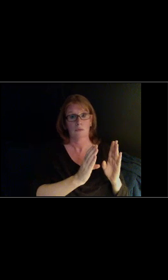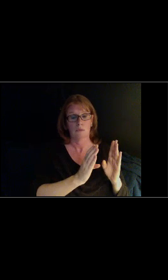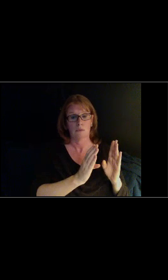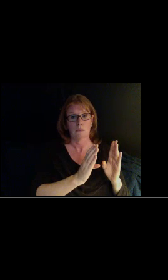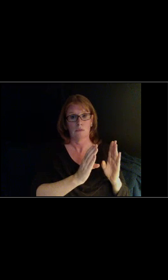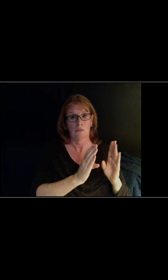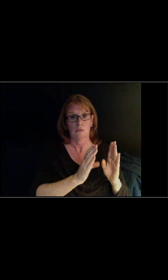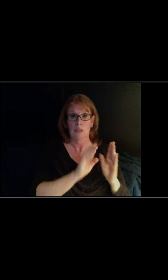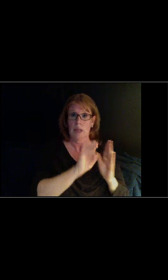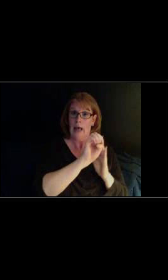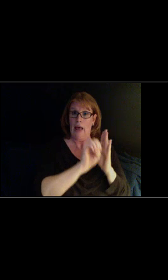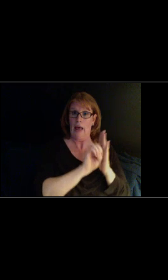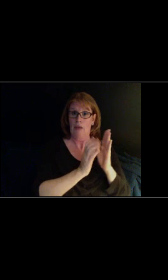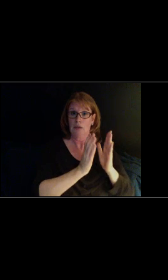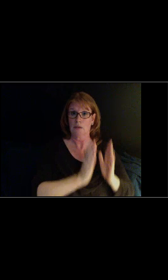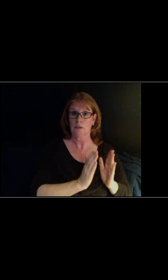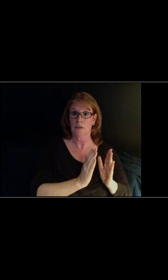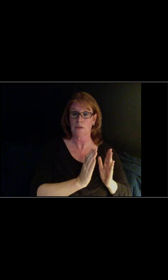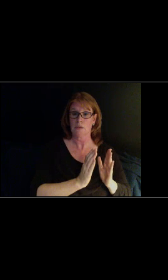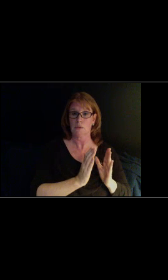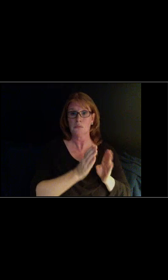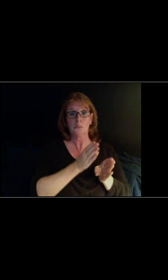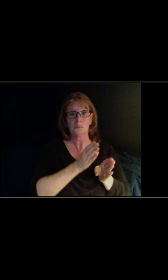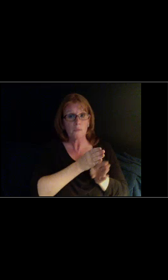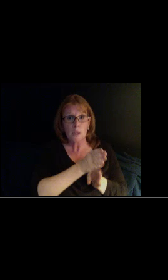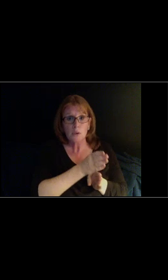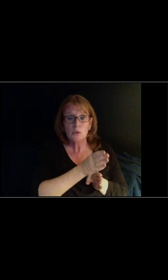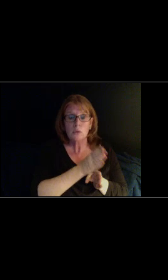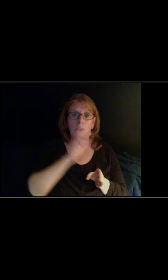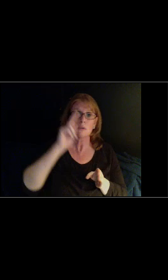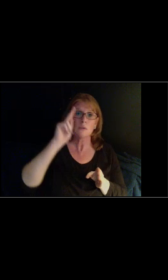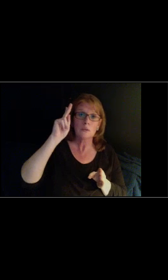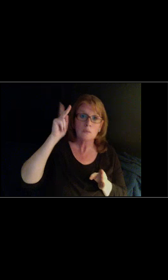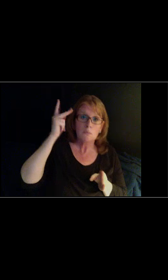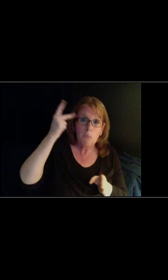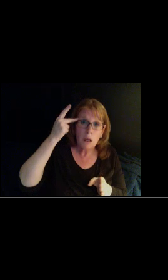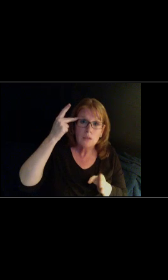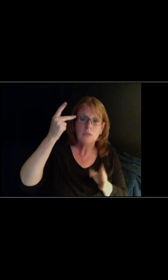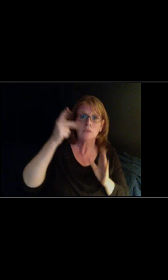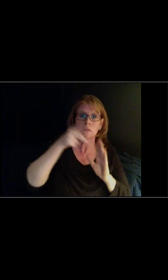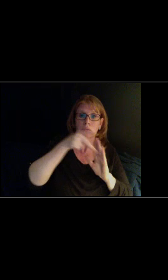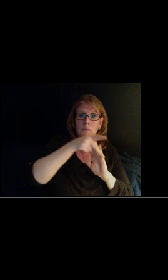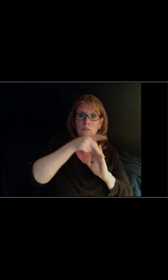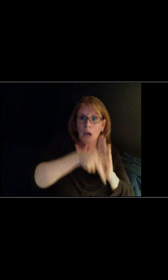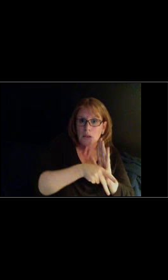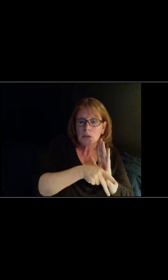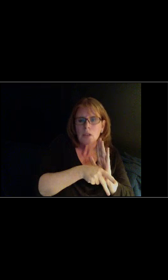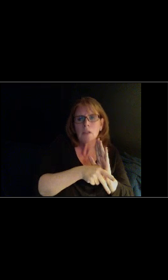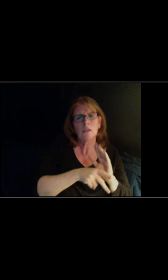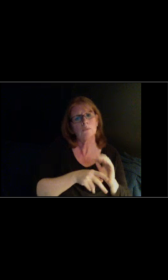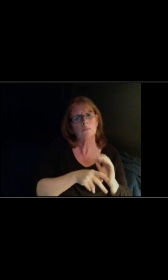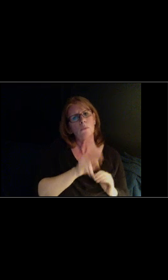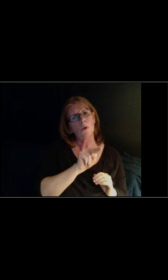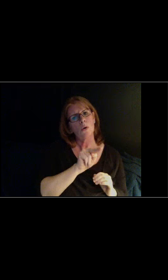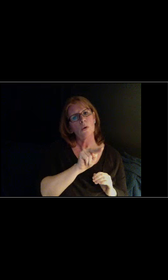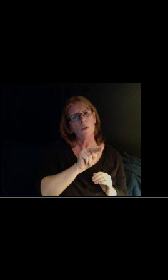Philosophers are focusing on metaethics. The ethicists are focusing